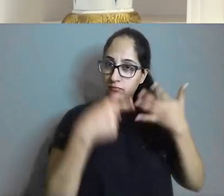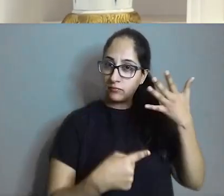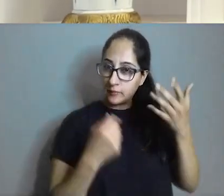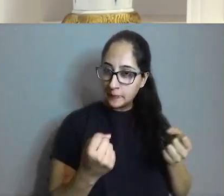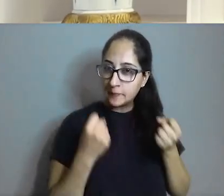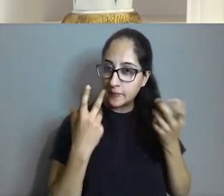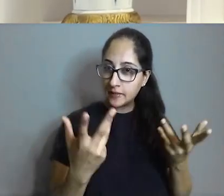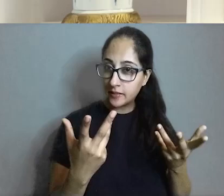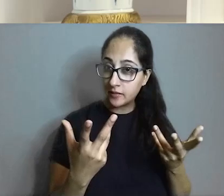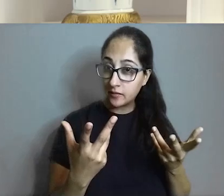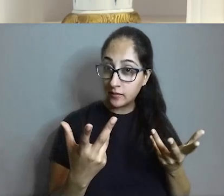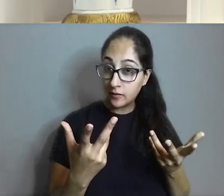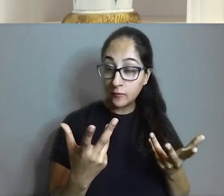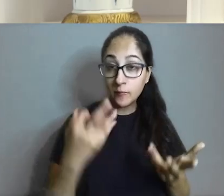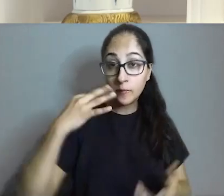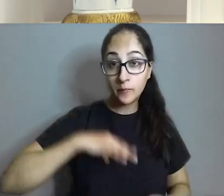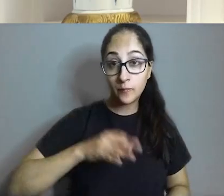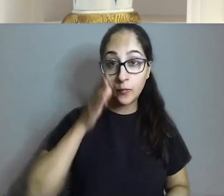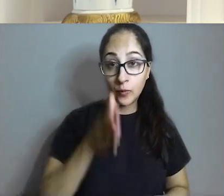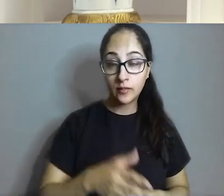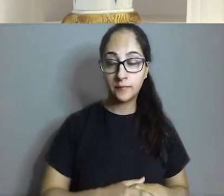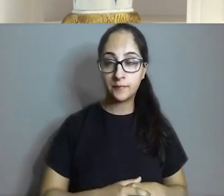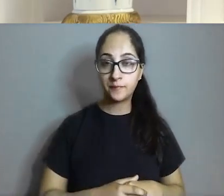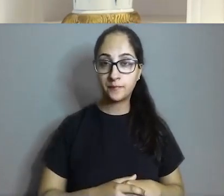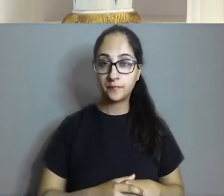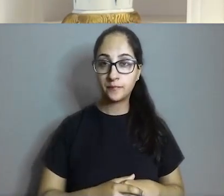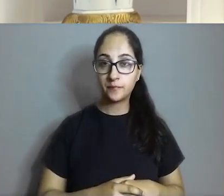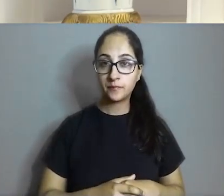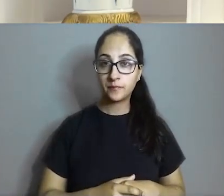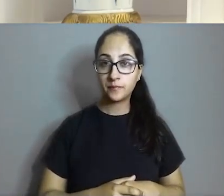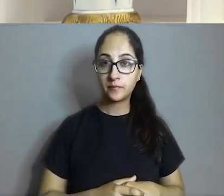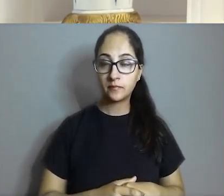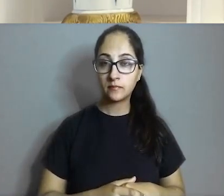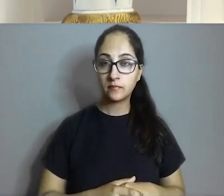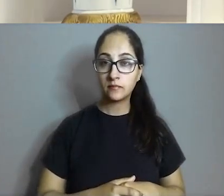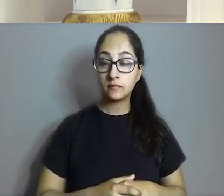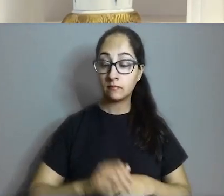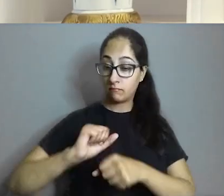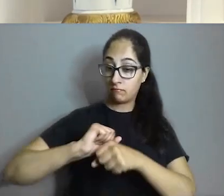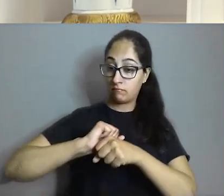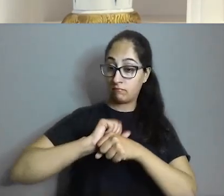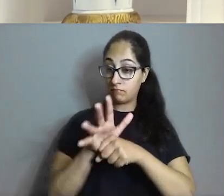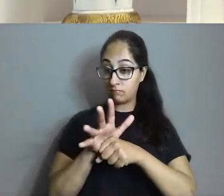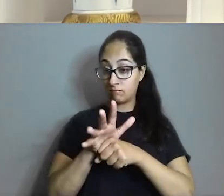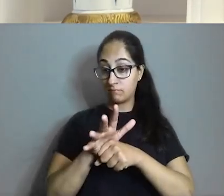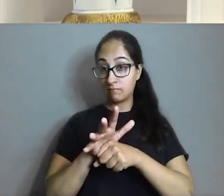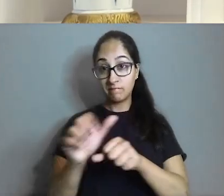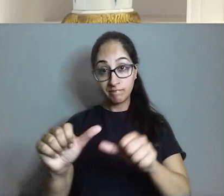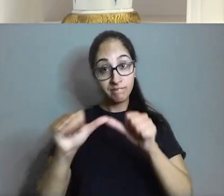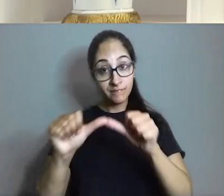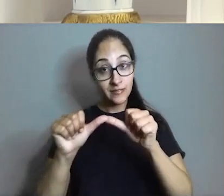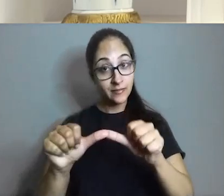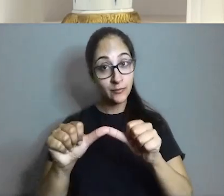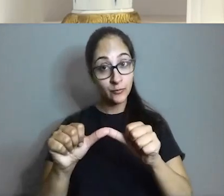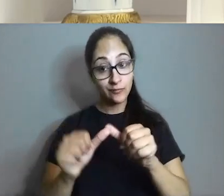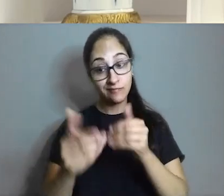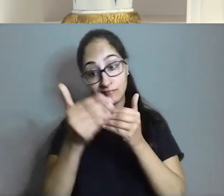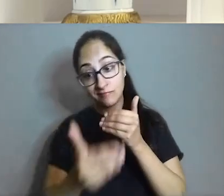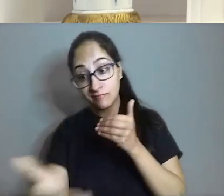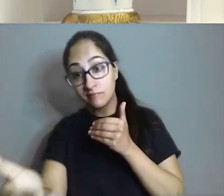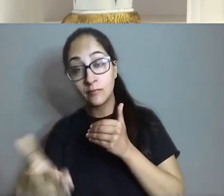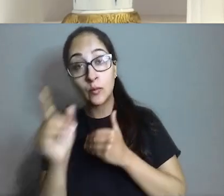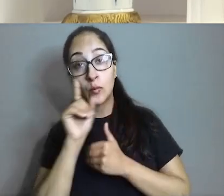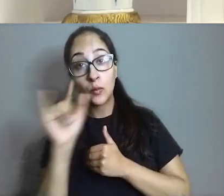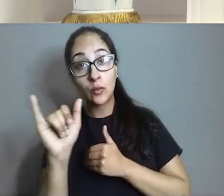Irrespective of how many months will remain in the pandemic, to be optimistic is to find ways